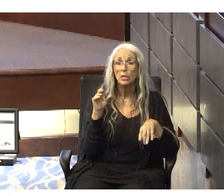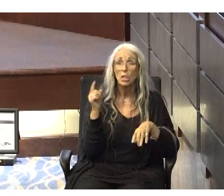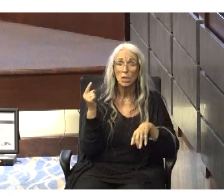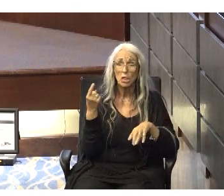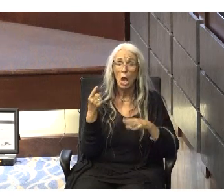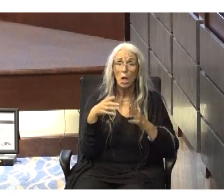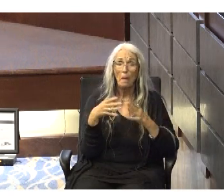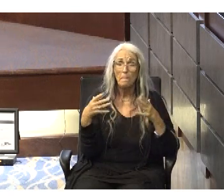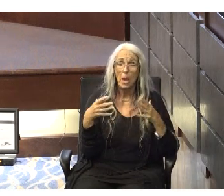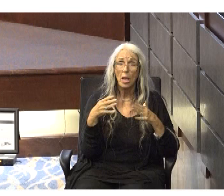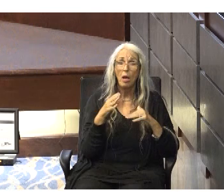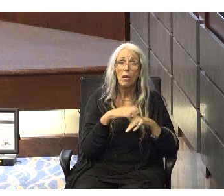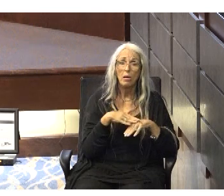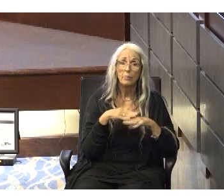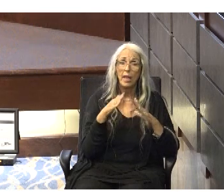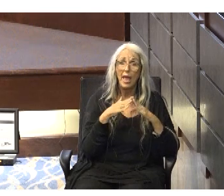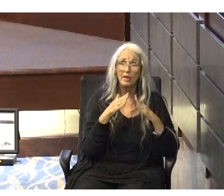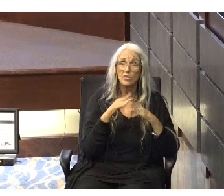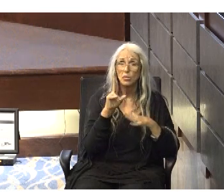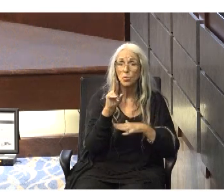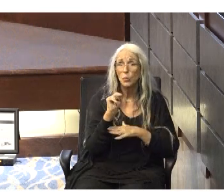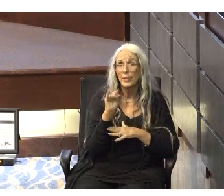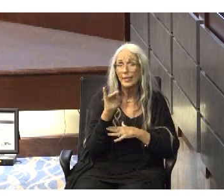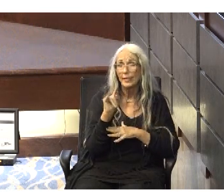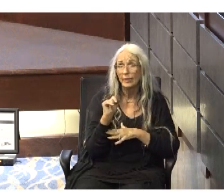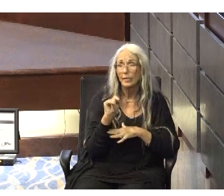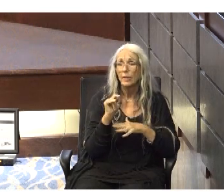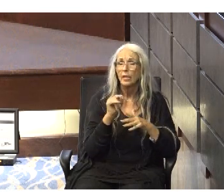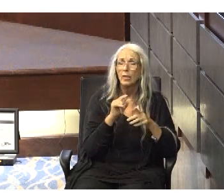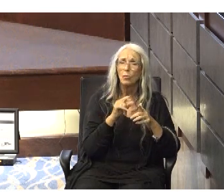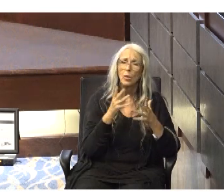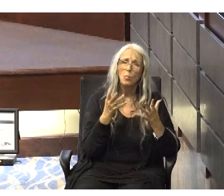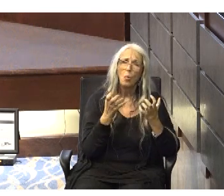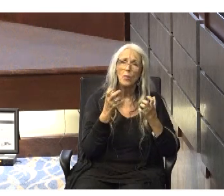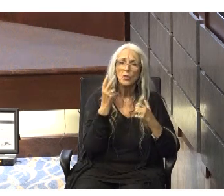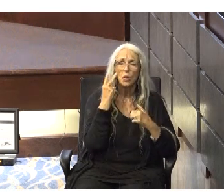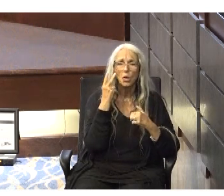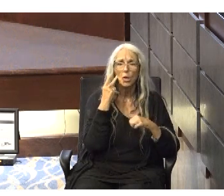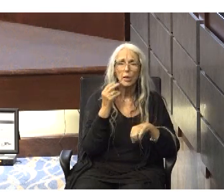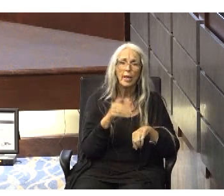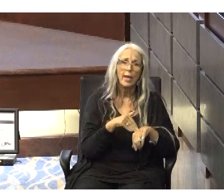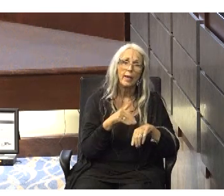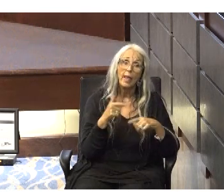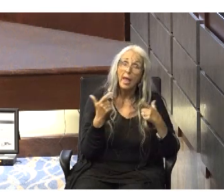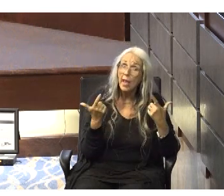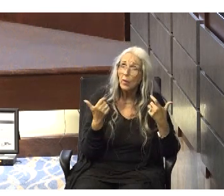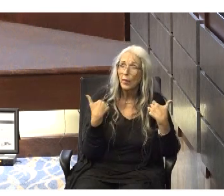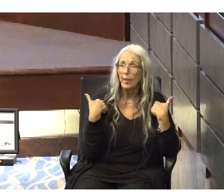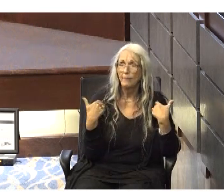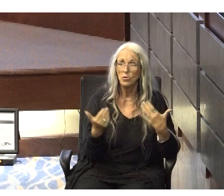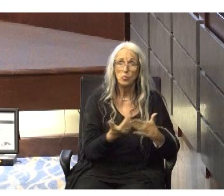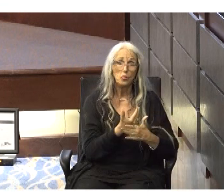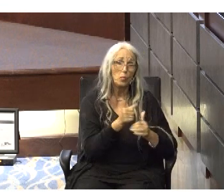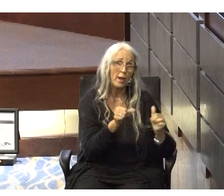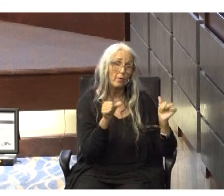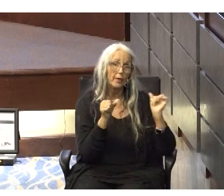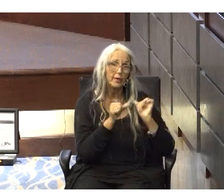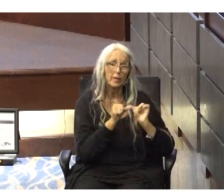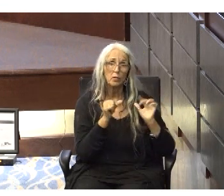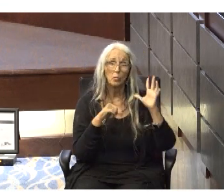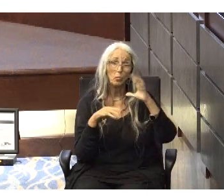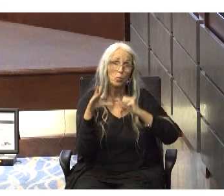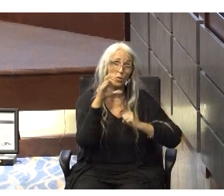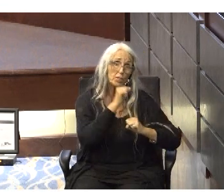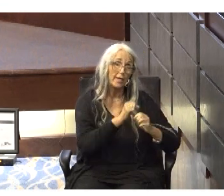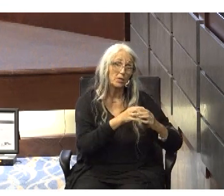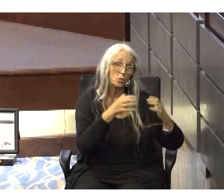is based on the housing unit. Basically, we want to be able to look and say, hey, we've got newly areas, and based on the projected growth